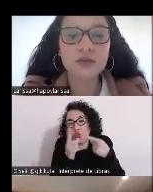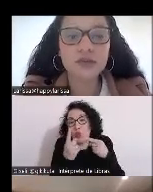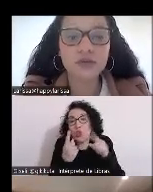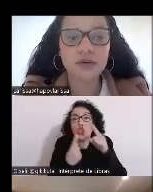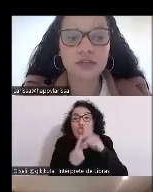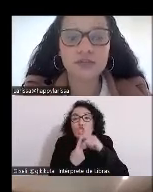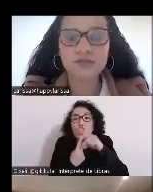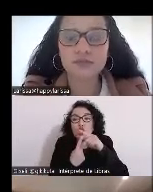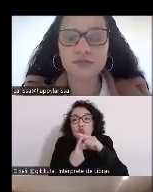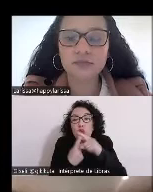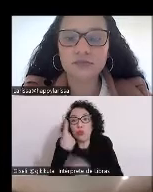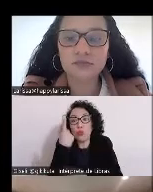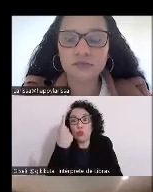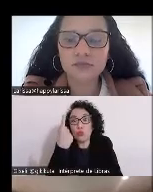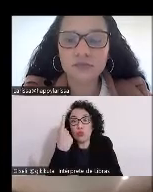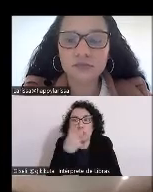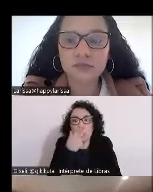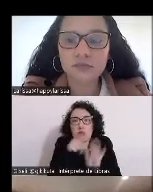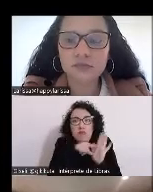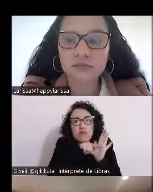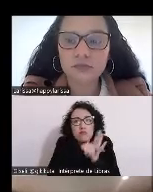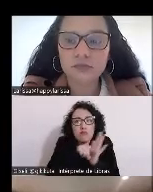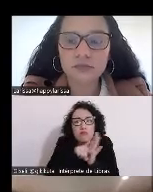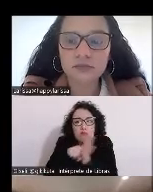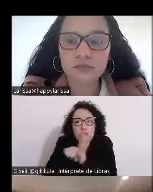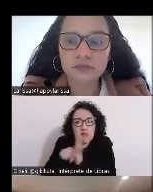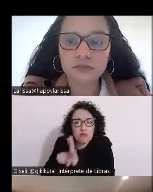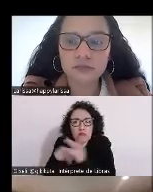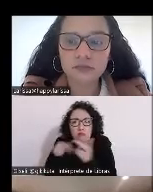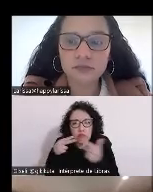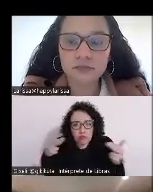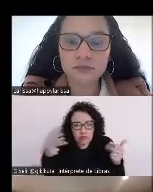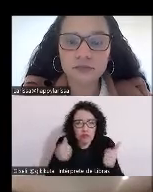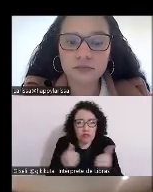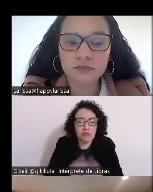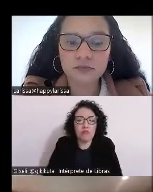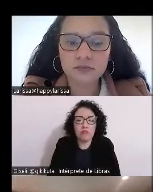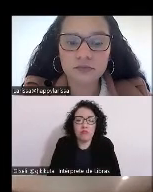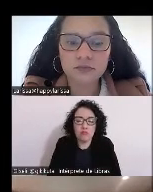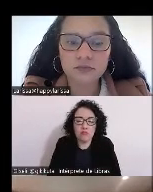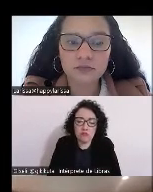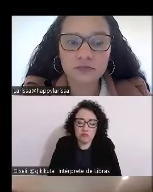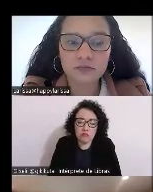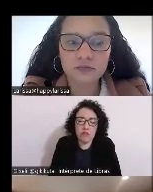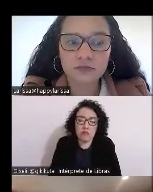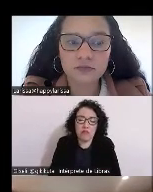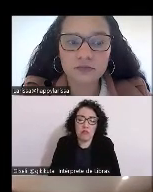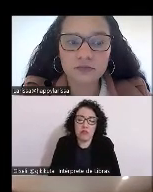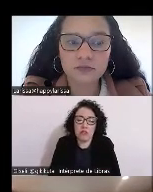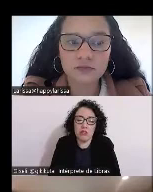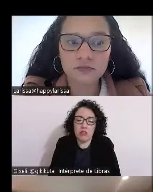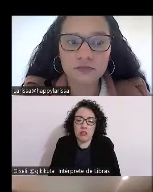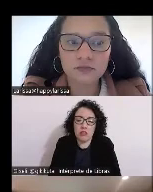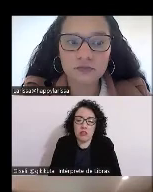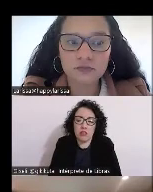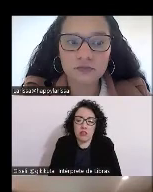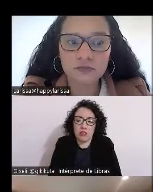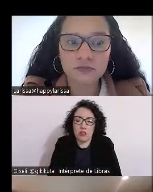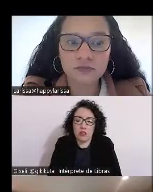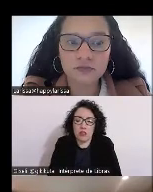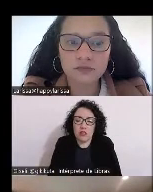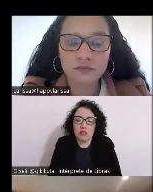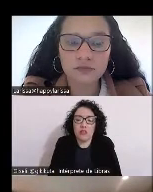atividades exploratórias. And here in this diagram, we see several ways in which the